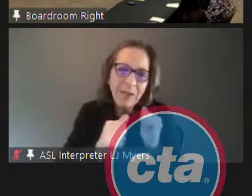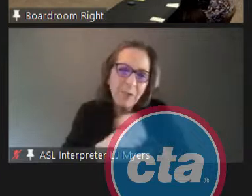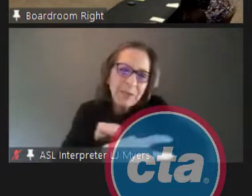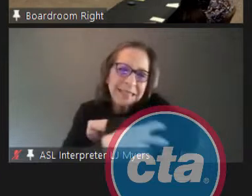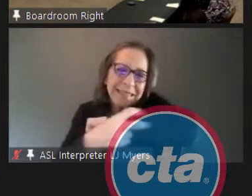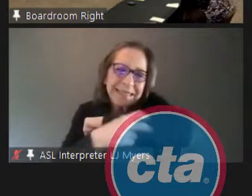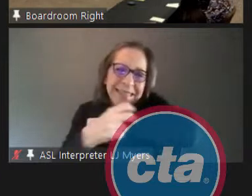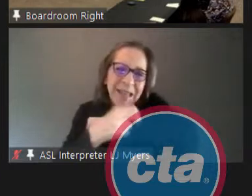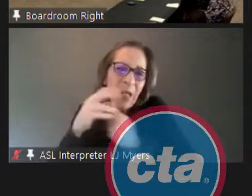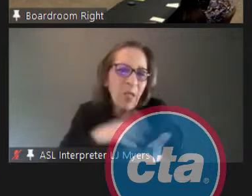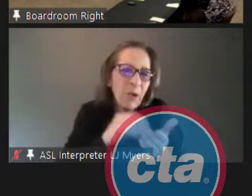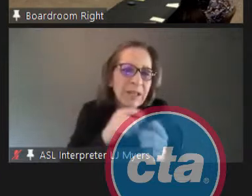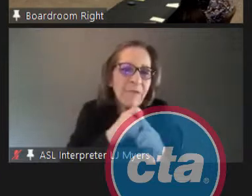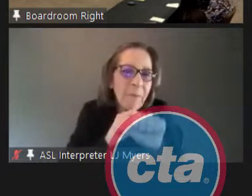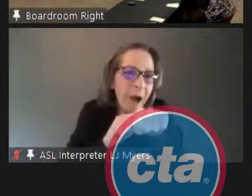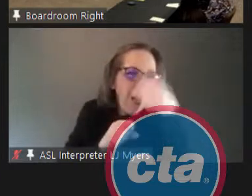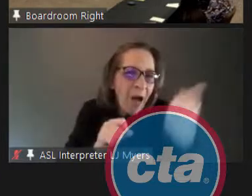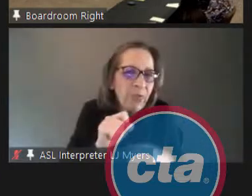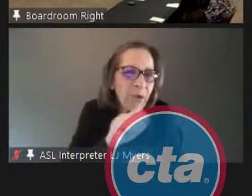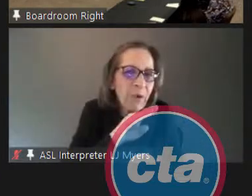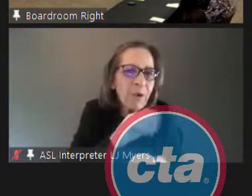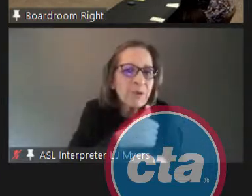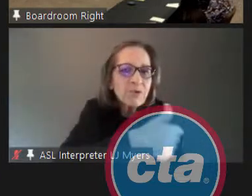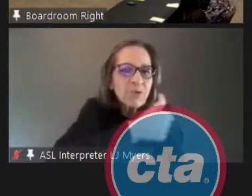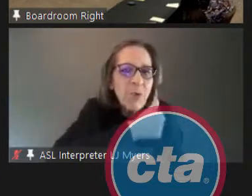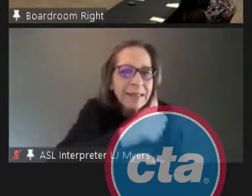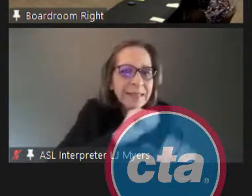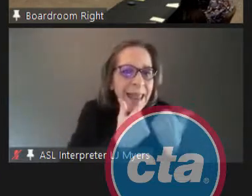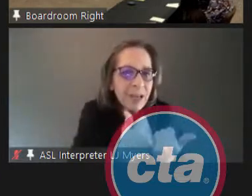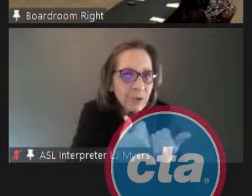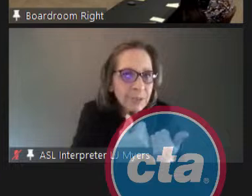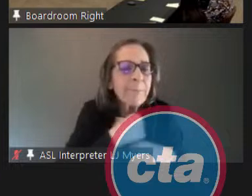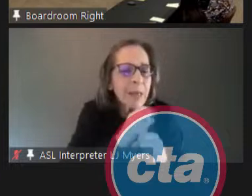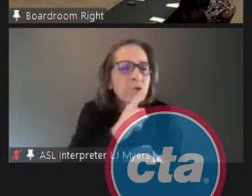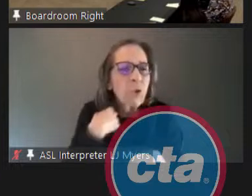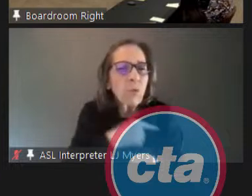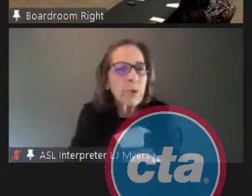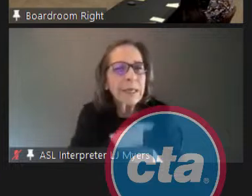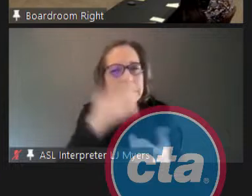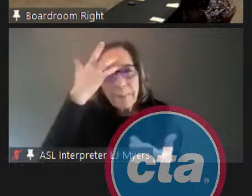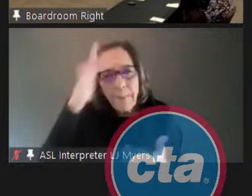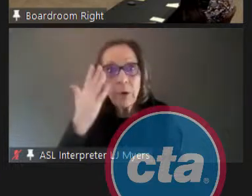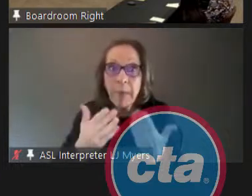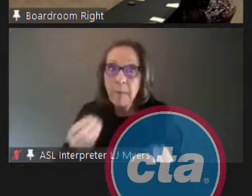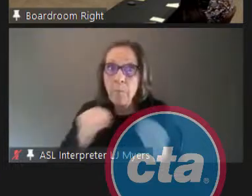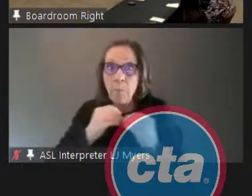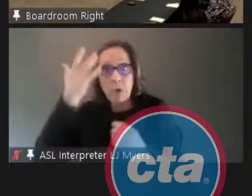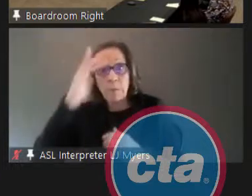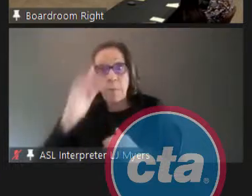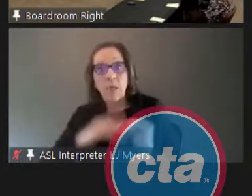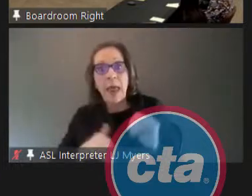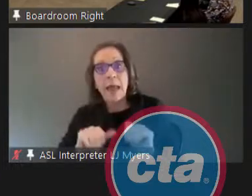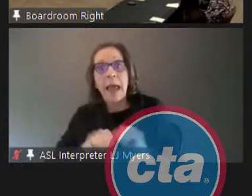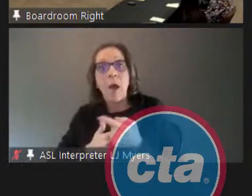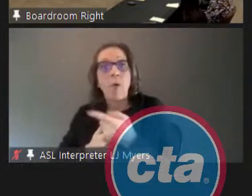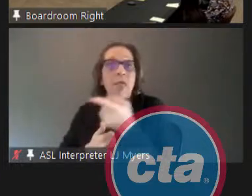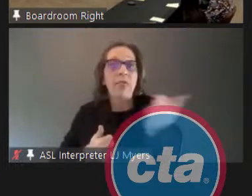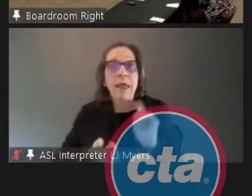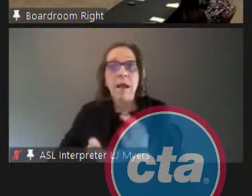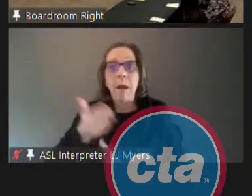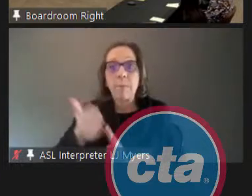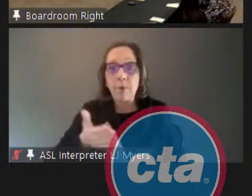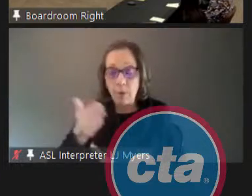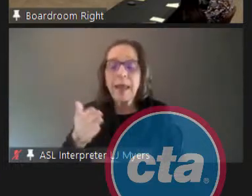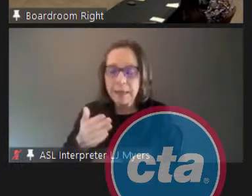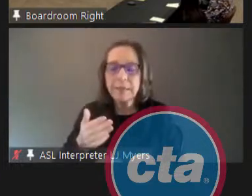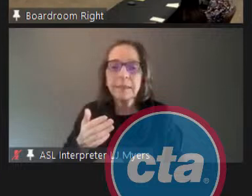from other transit agencies and make sure that we're being smart about this and maybe smarter than how they're operating.